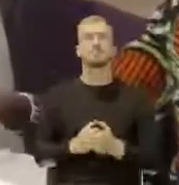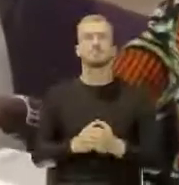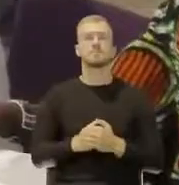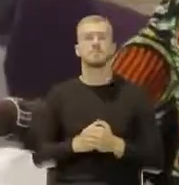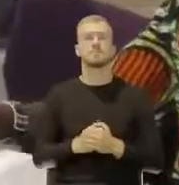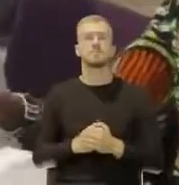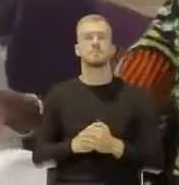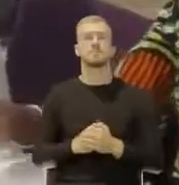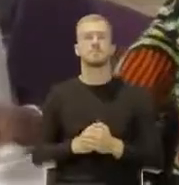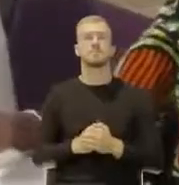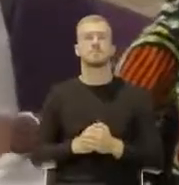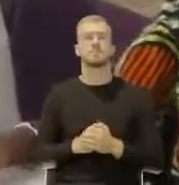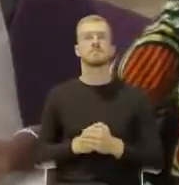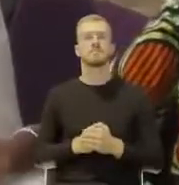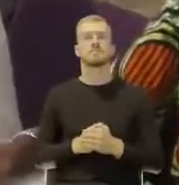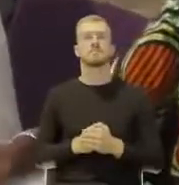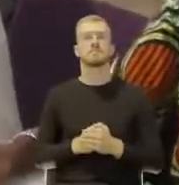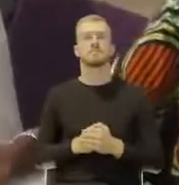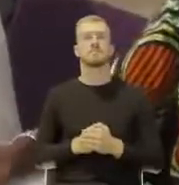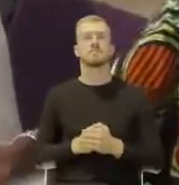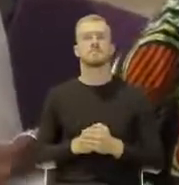public service